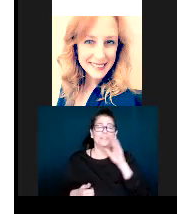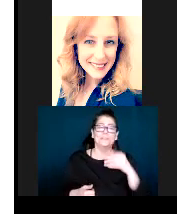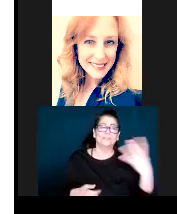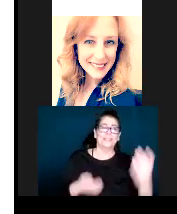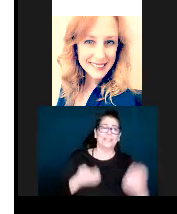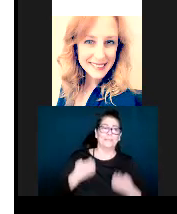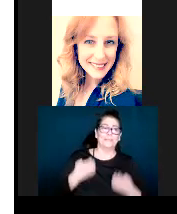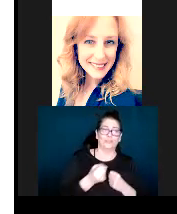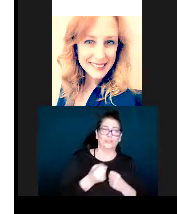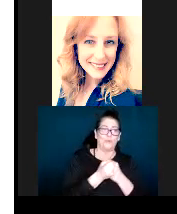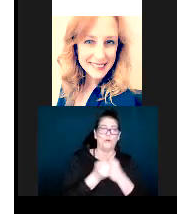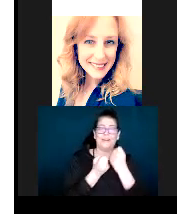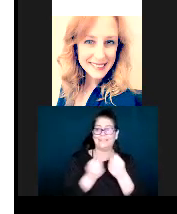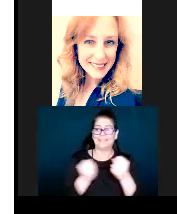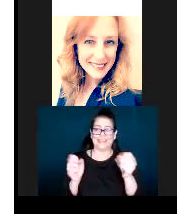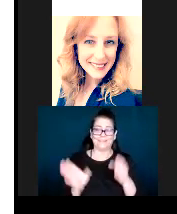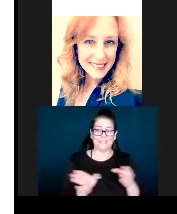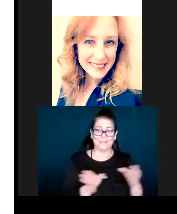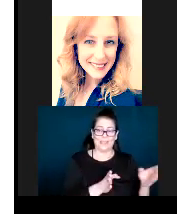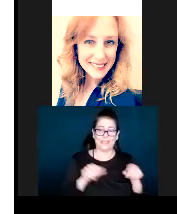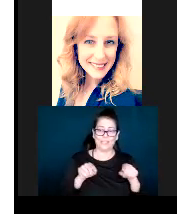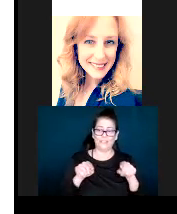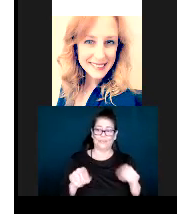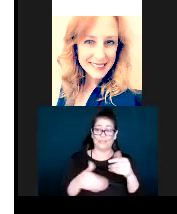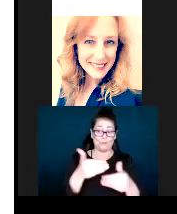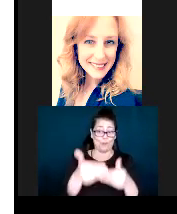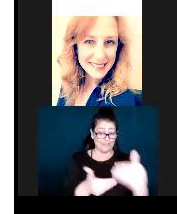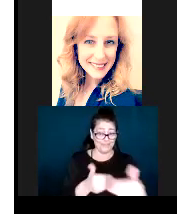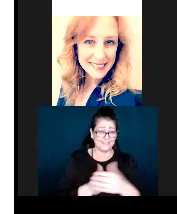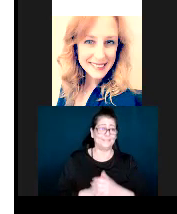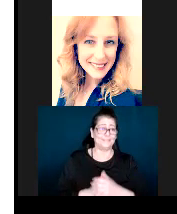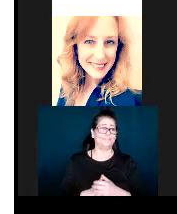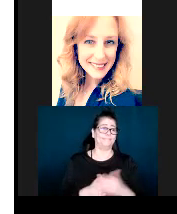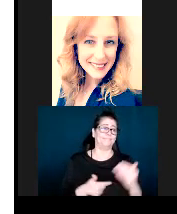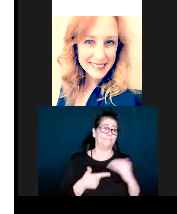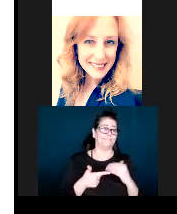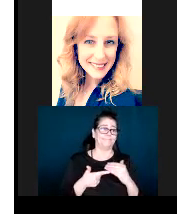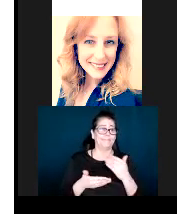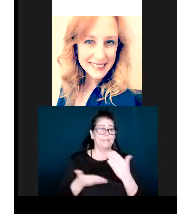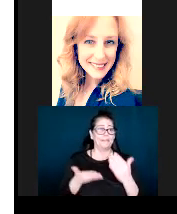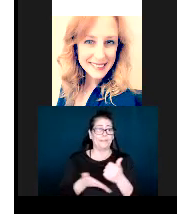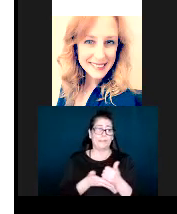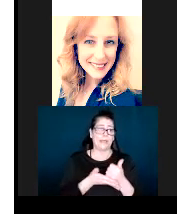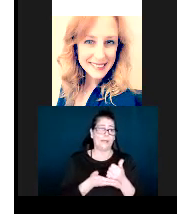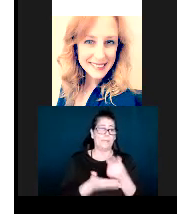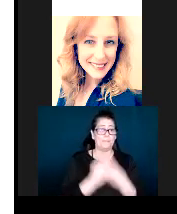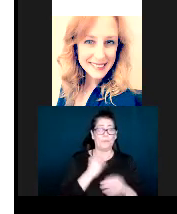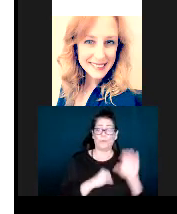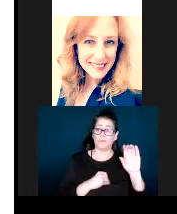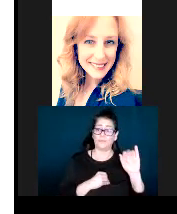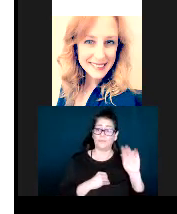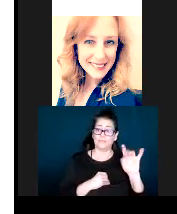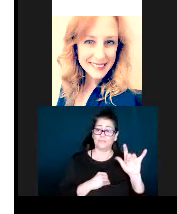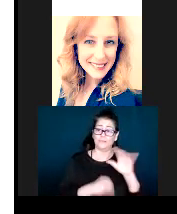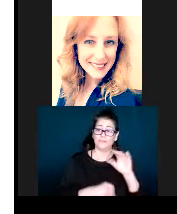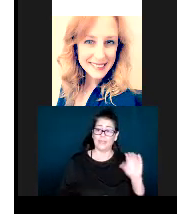safety planning throughout the legal process that they might be engaged in. You may assist in both civil and criminal court. You'll